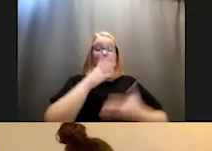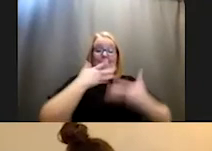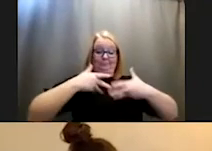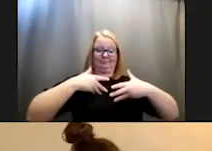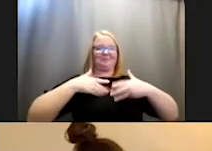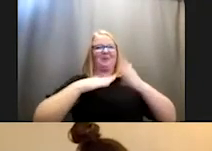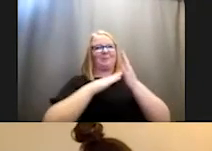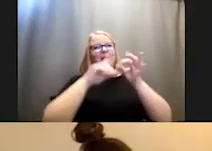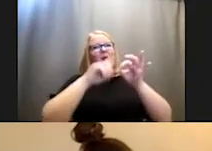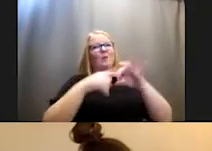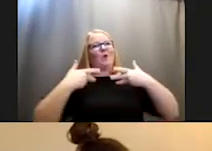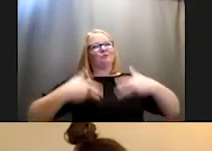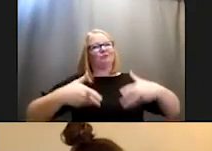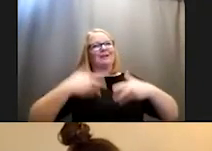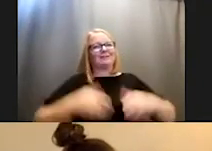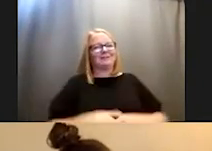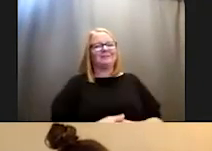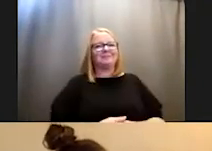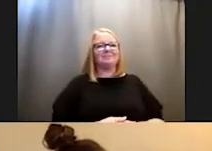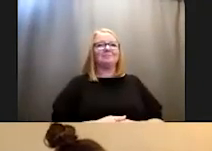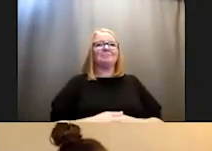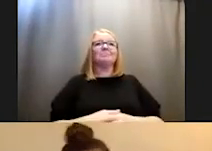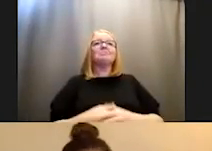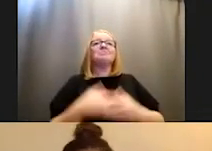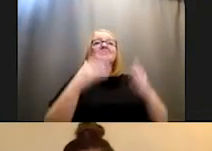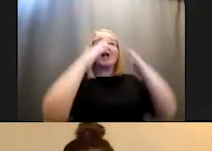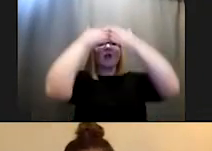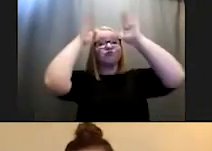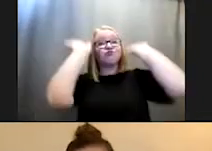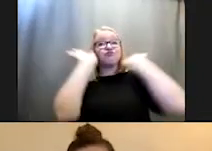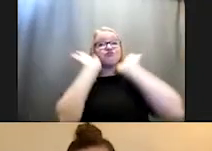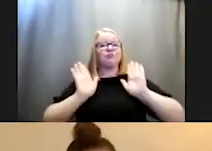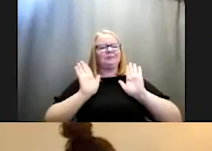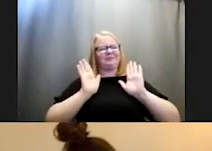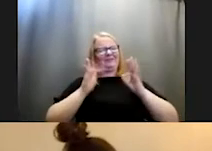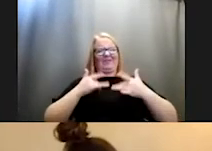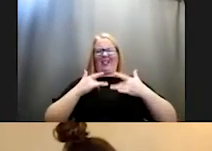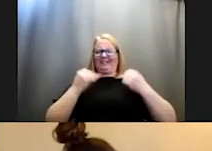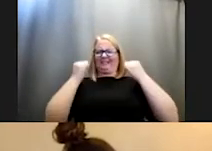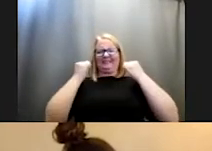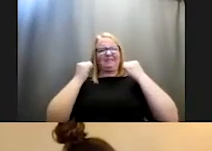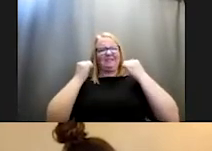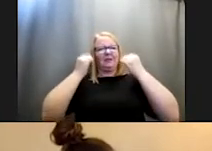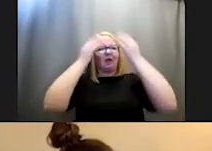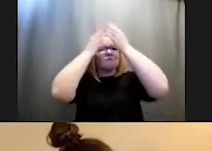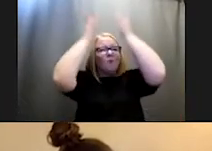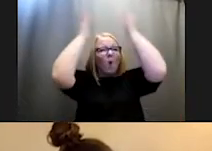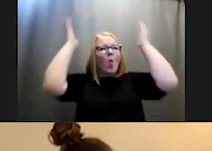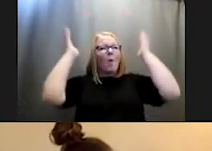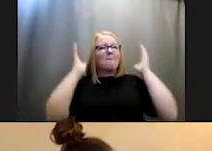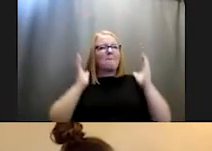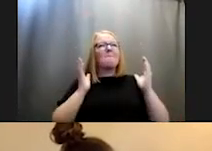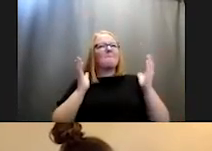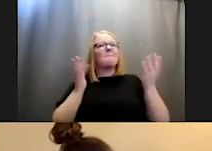dresses. So you can see hair is still quite overly styled, it's quite stiff, there's a lot of volume here. Again,